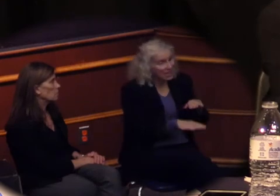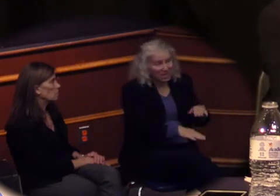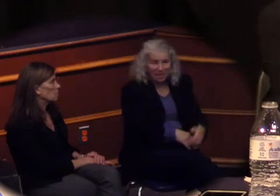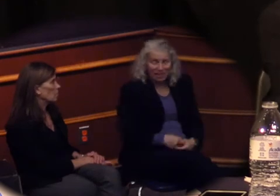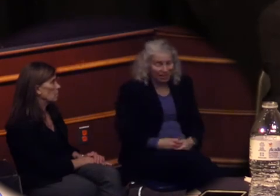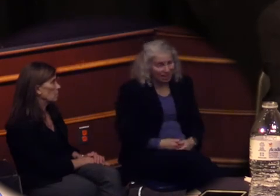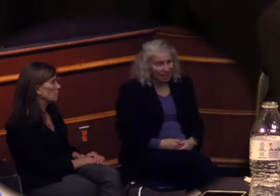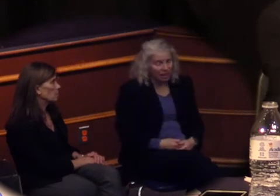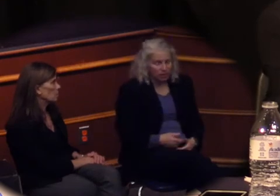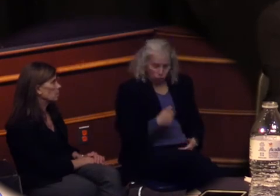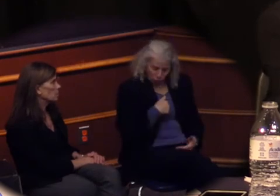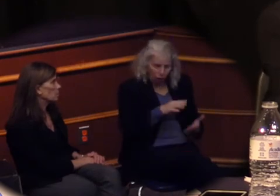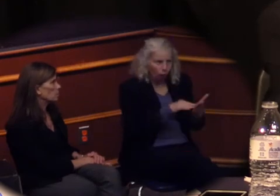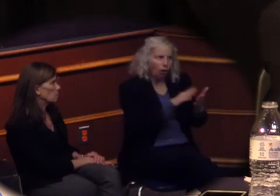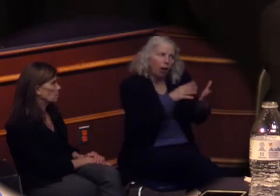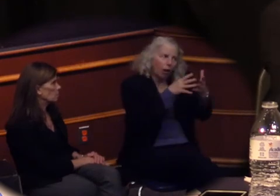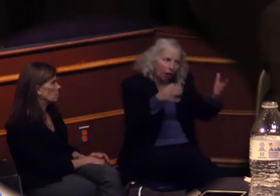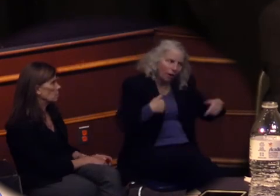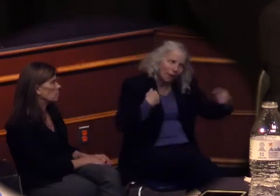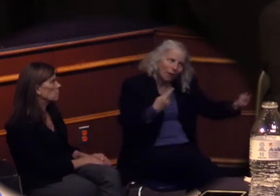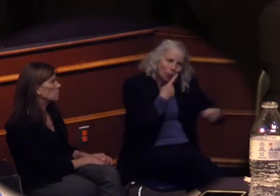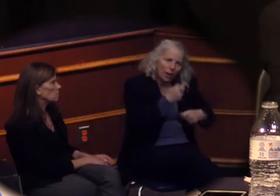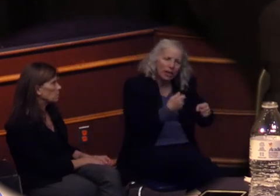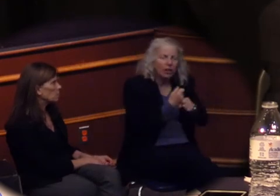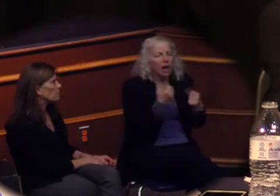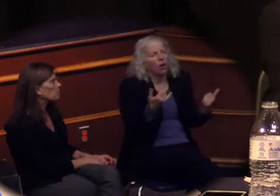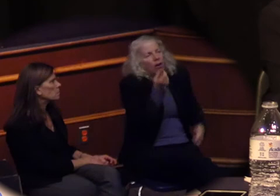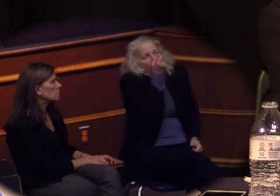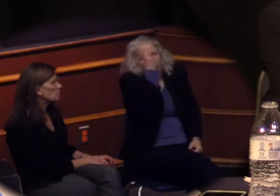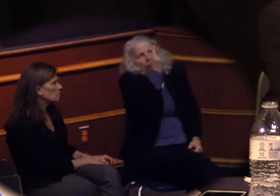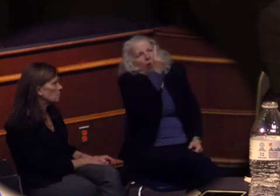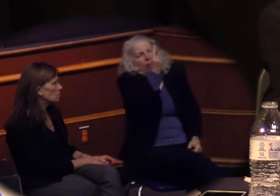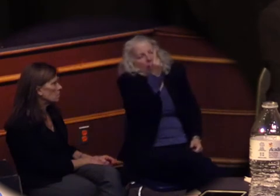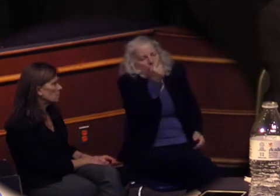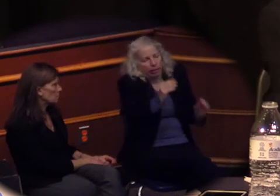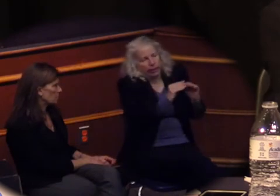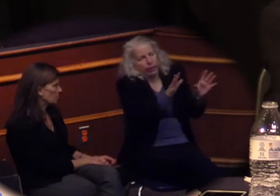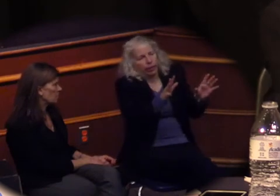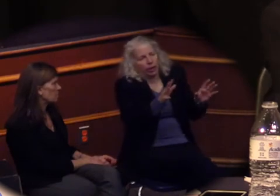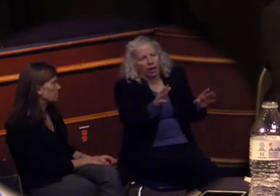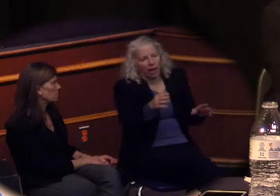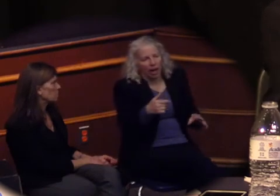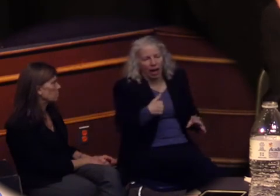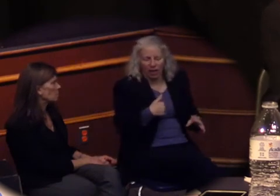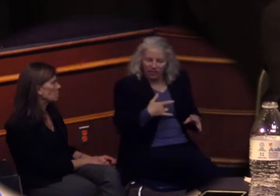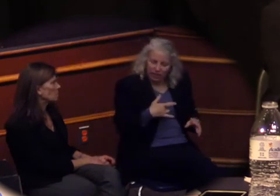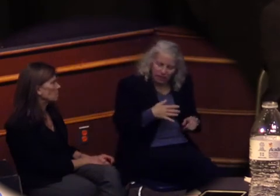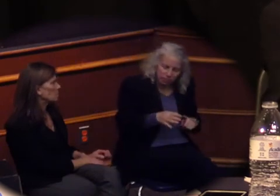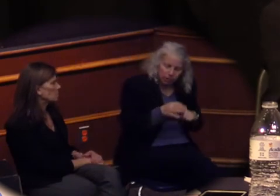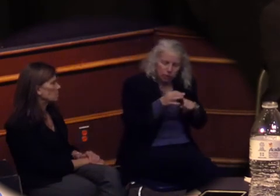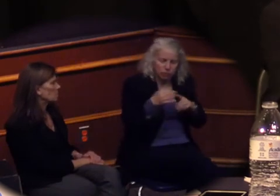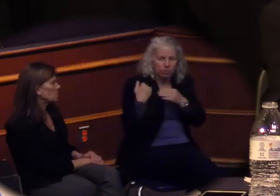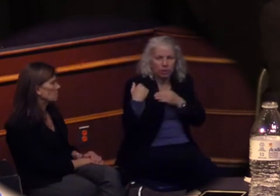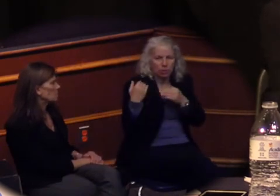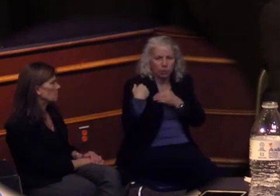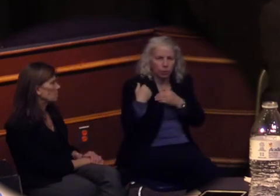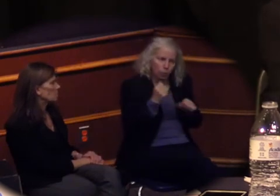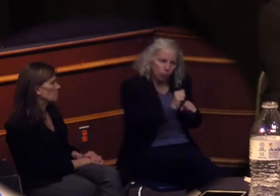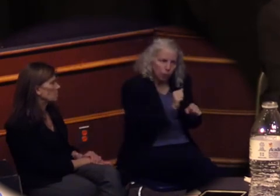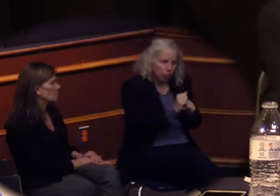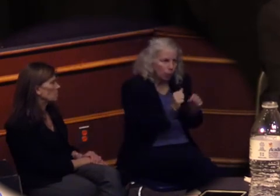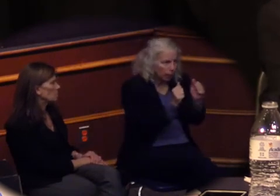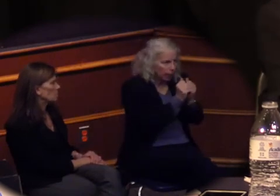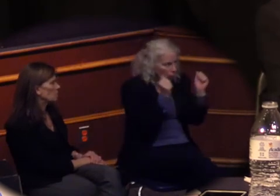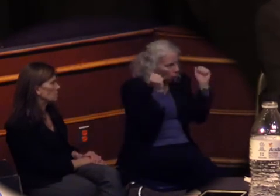So I have learned a lot, and I understand now, and I consider it a special responsibility to work with